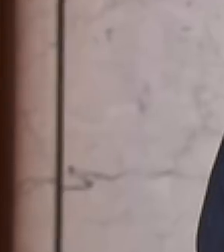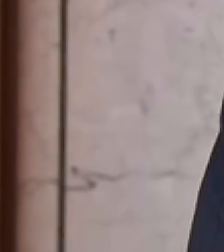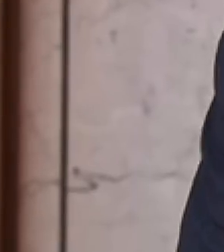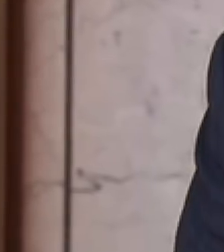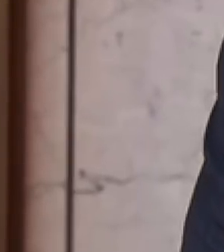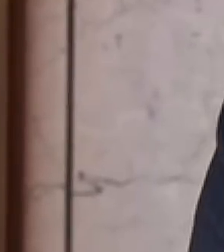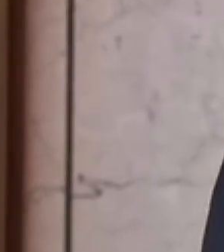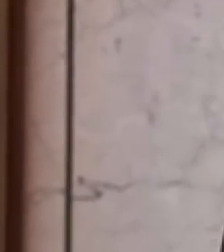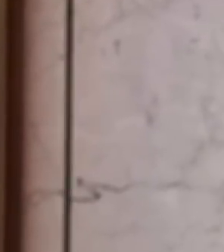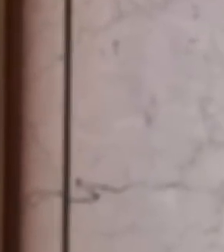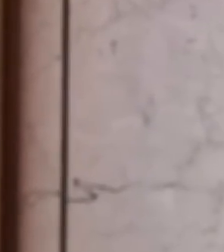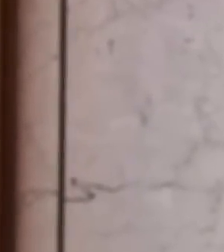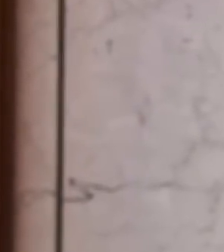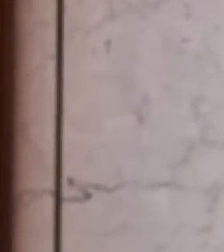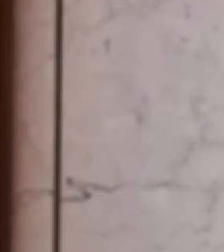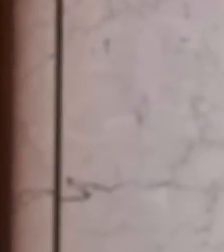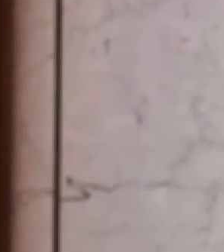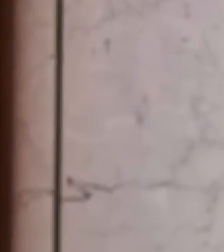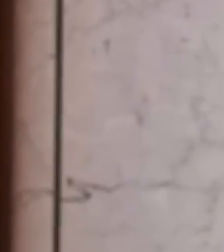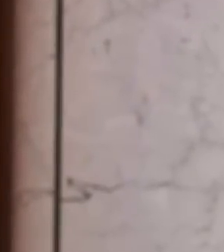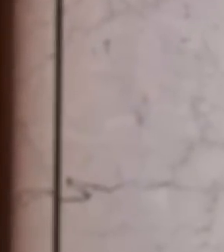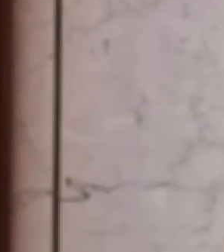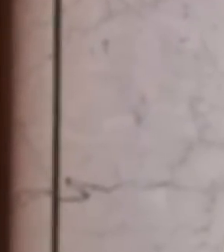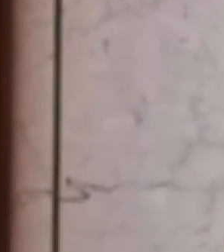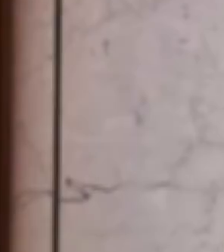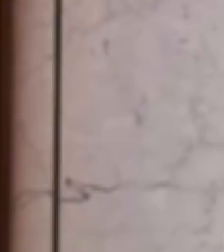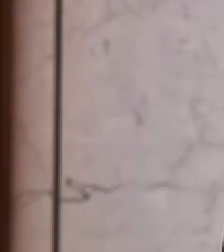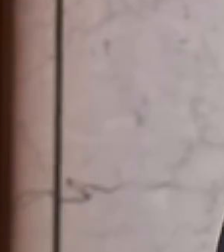We are living in unprecedented times